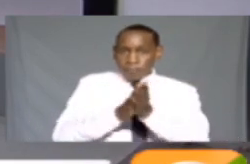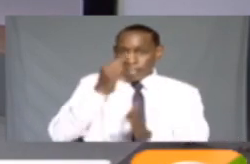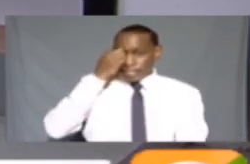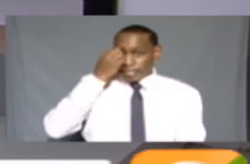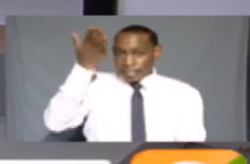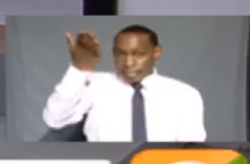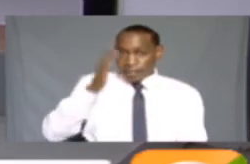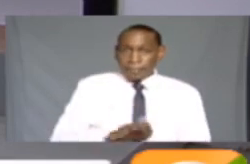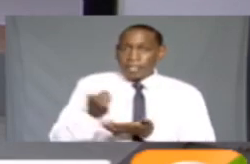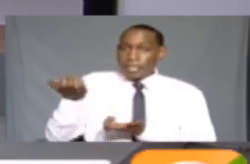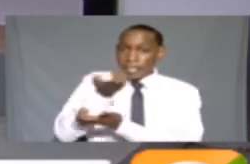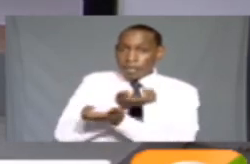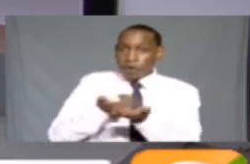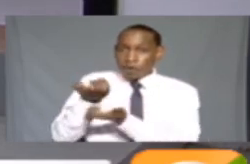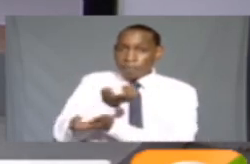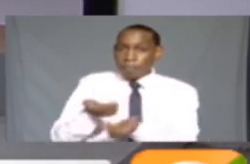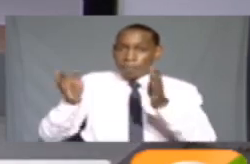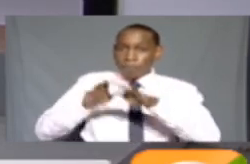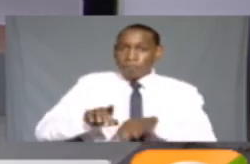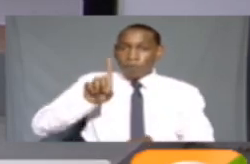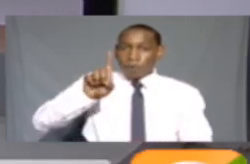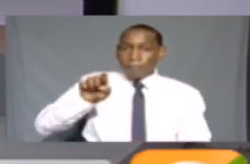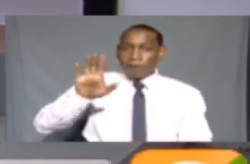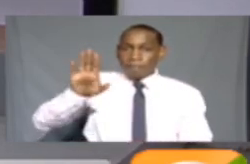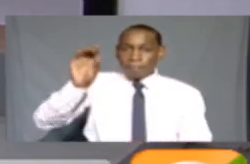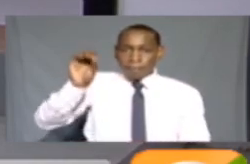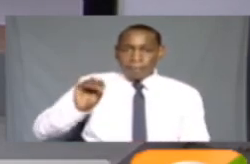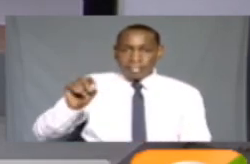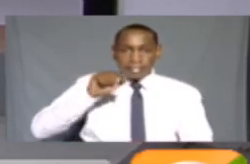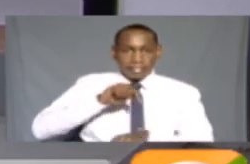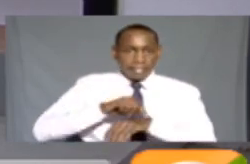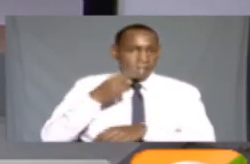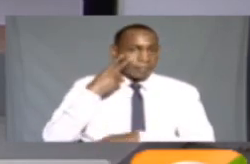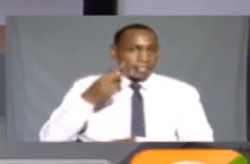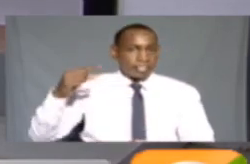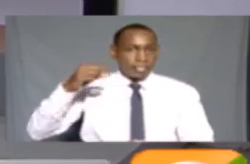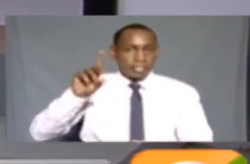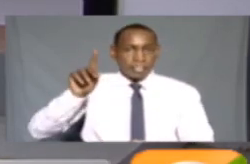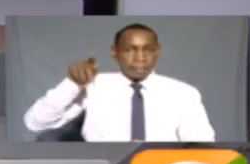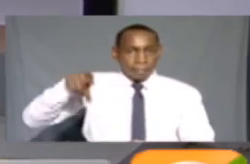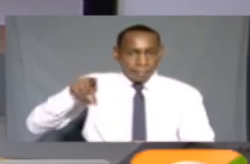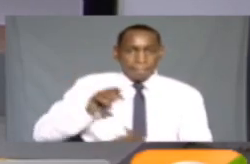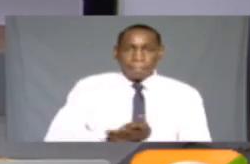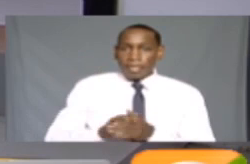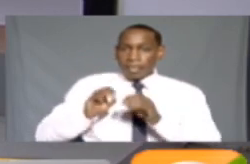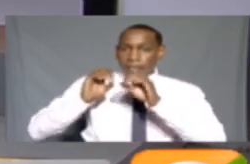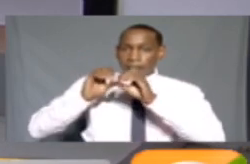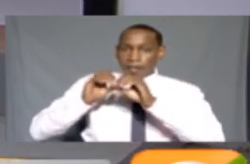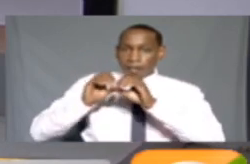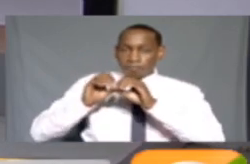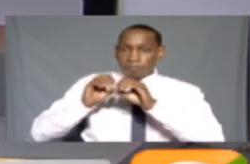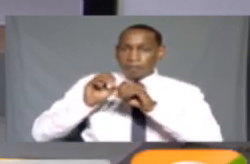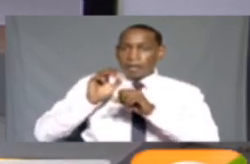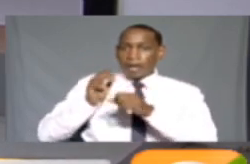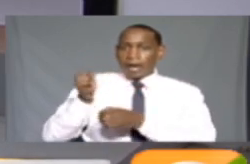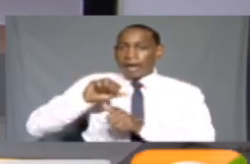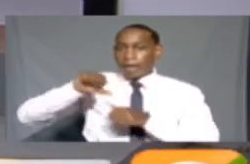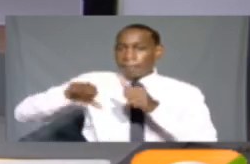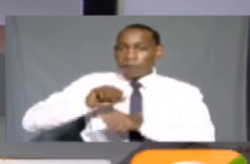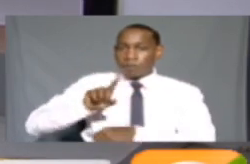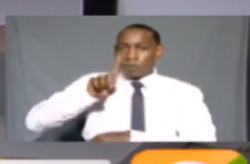the economy actually shrunk by 1.5%. When you take a look at GDP, there was loss of lives. There was actually about